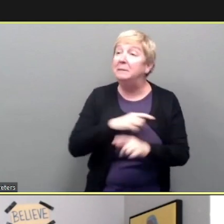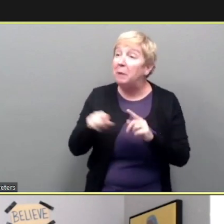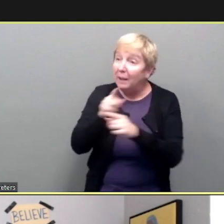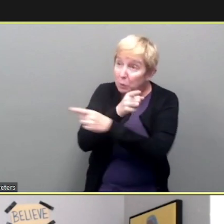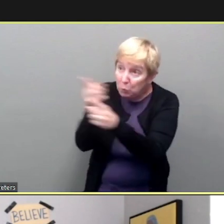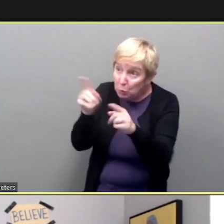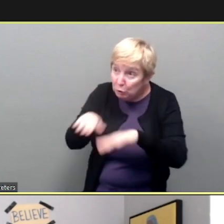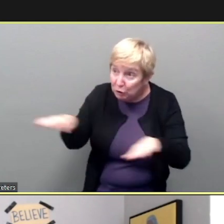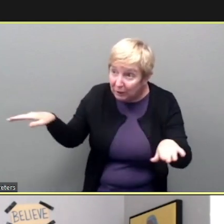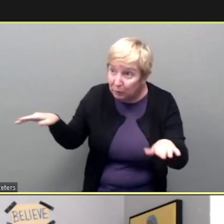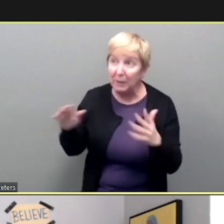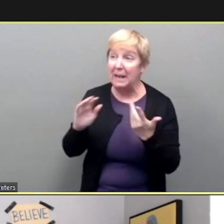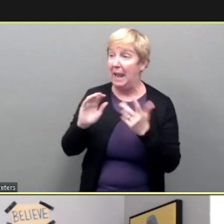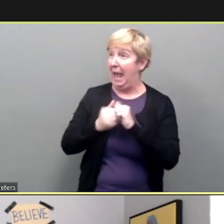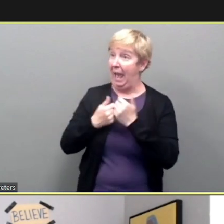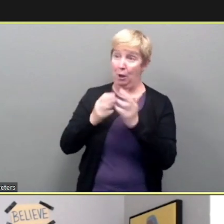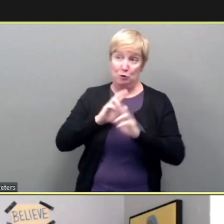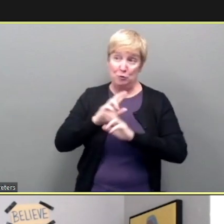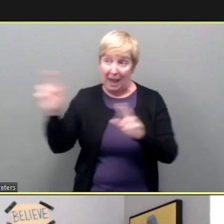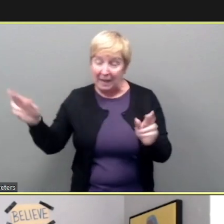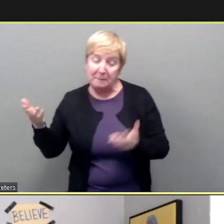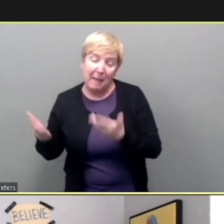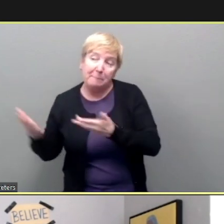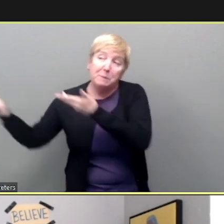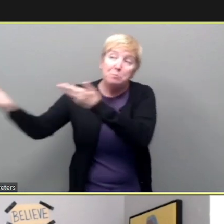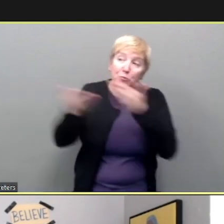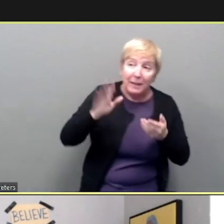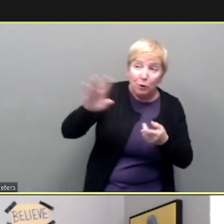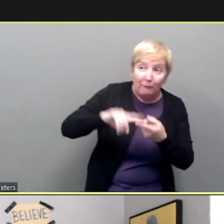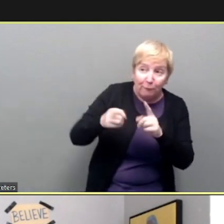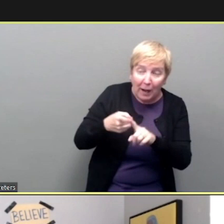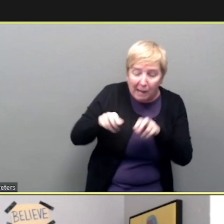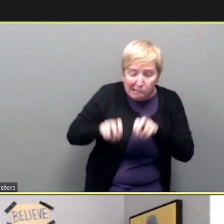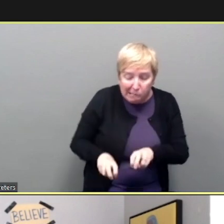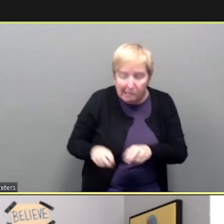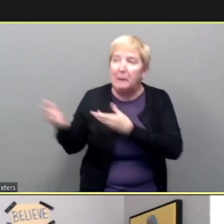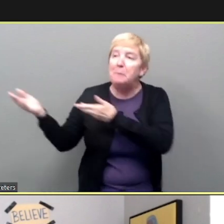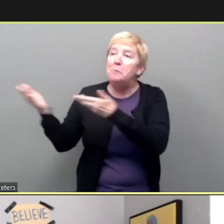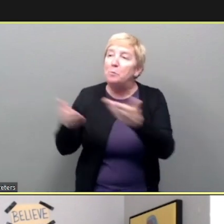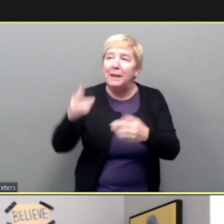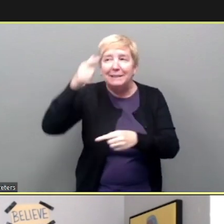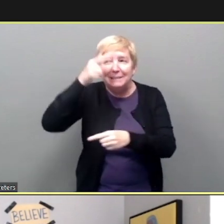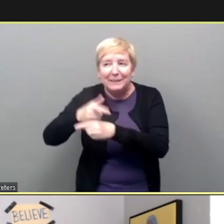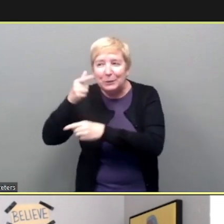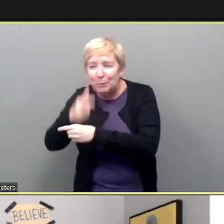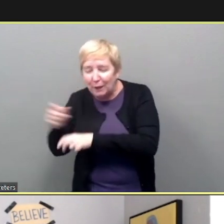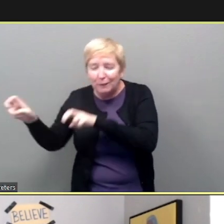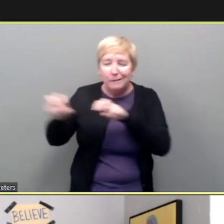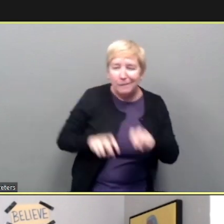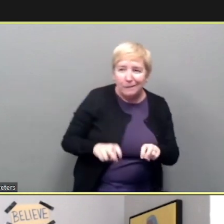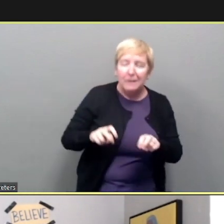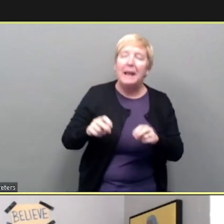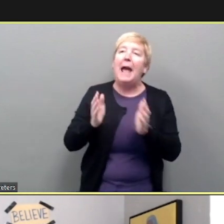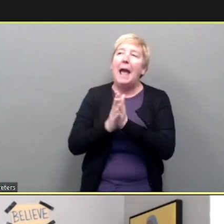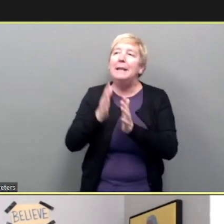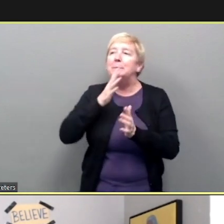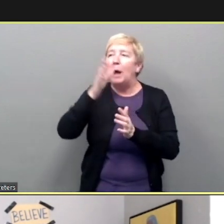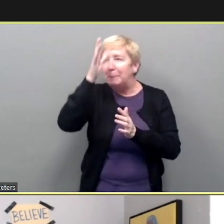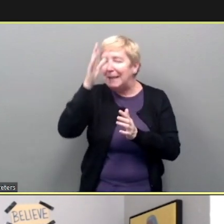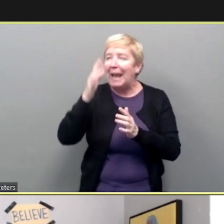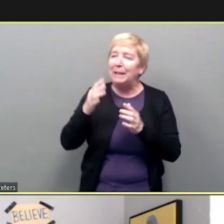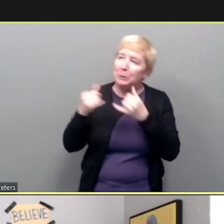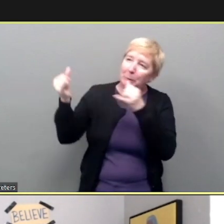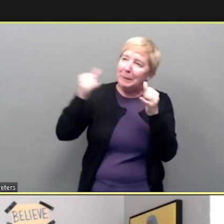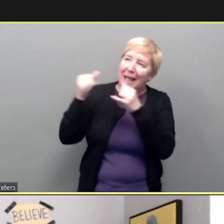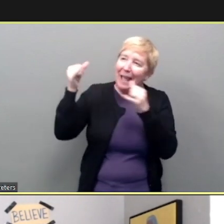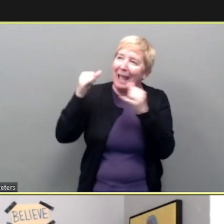shot by, you know, bringing a friend or a sibling or family member to talk to, or just like joke around with while you're getting your vaccine so you don't